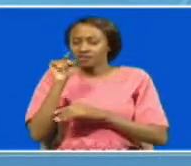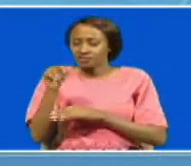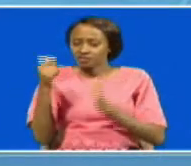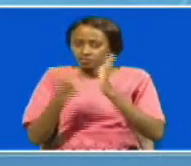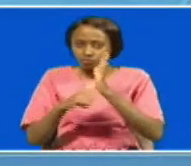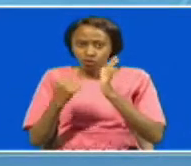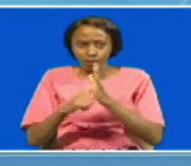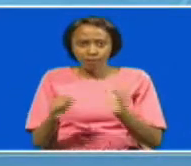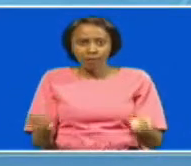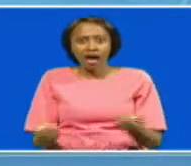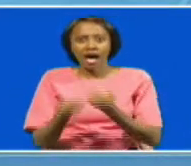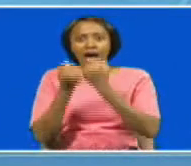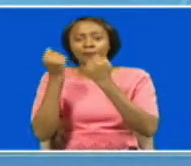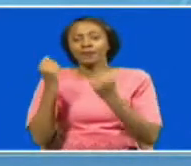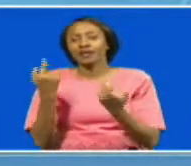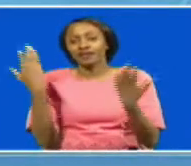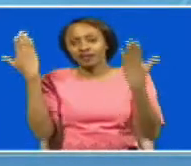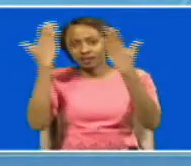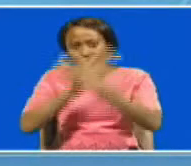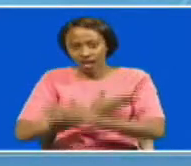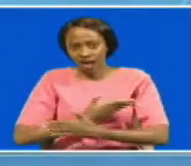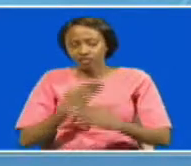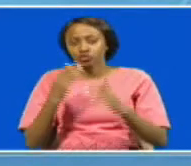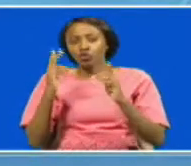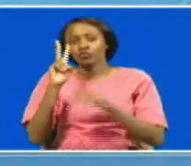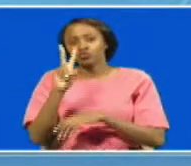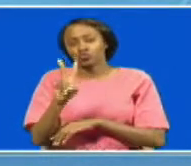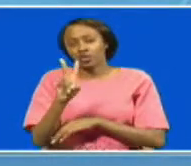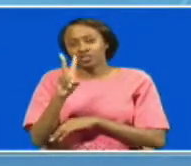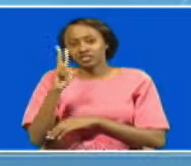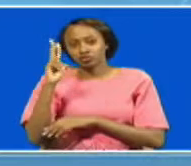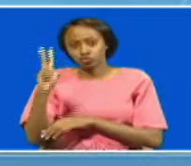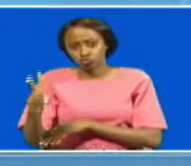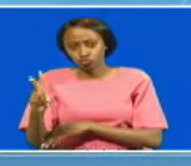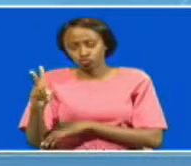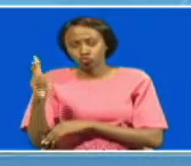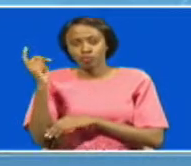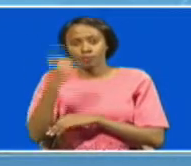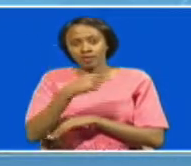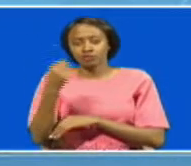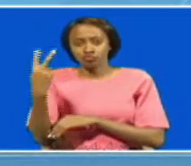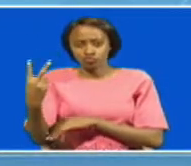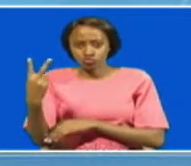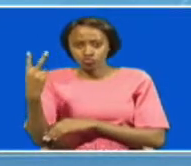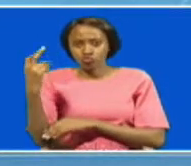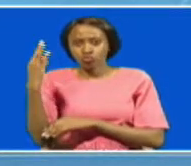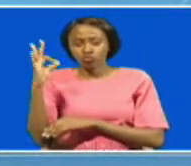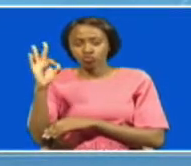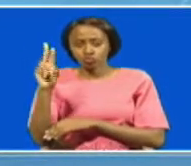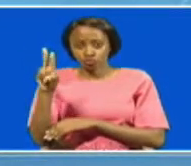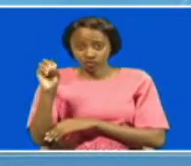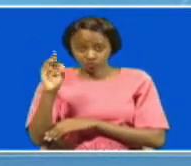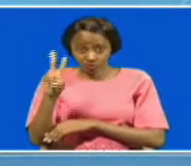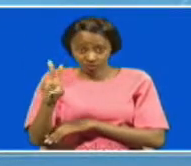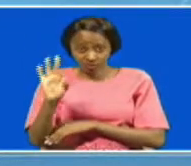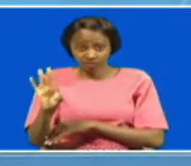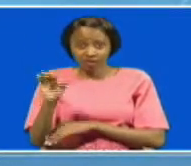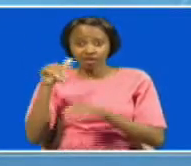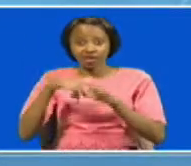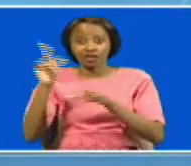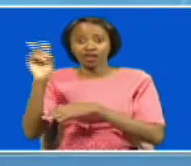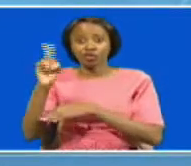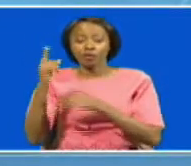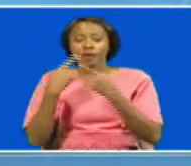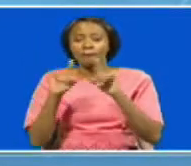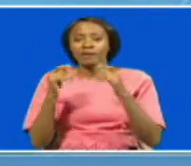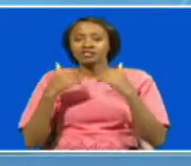circumstances on the night of February 22nd at Redwood Apartments in Kasarani in Nairobi. The exhumation was